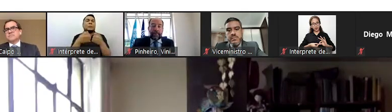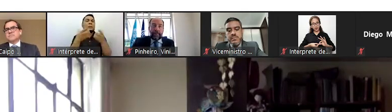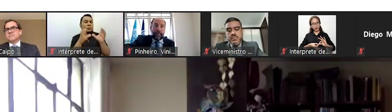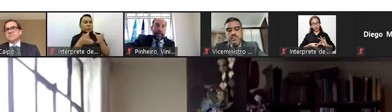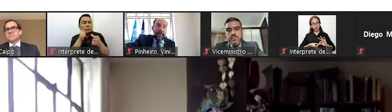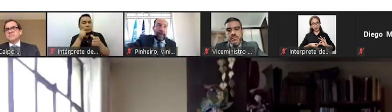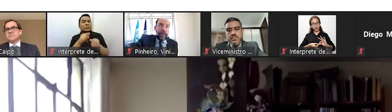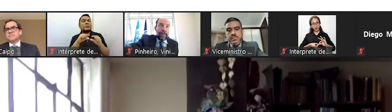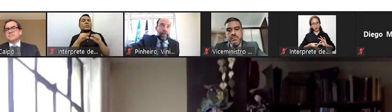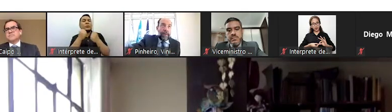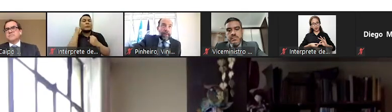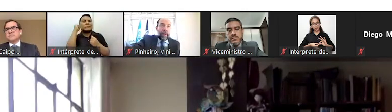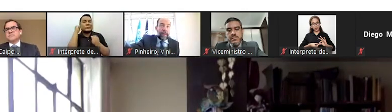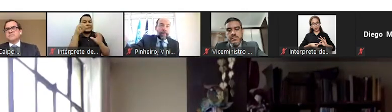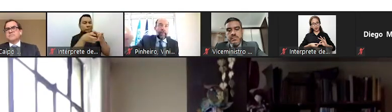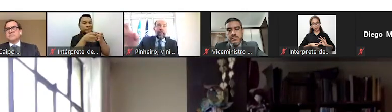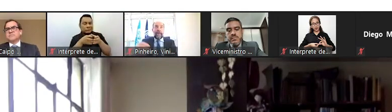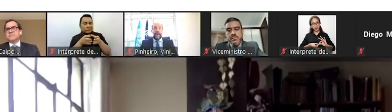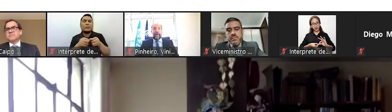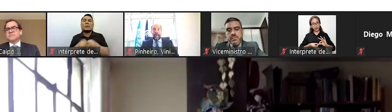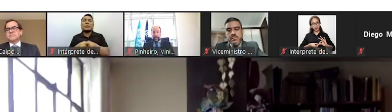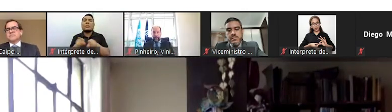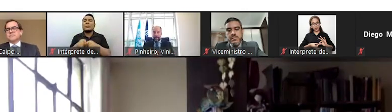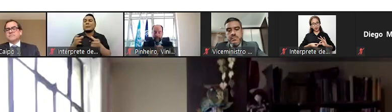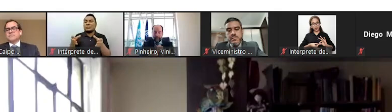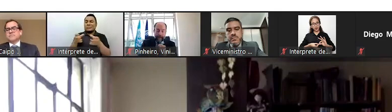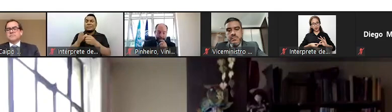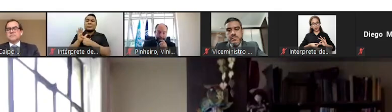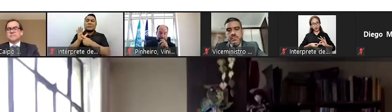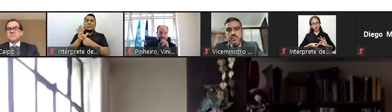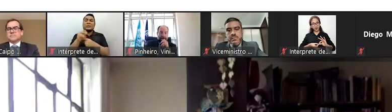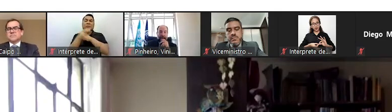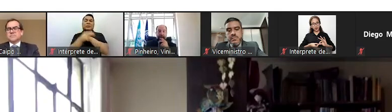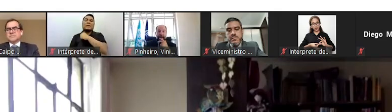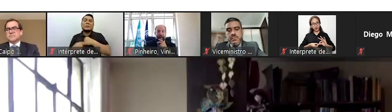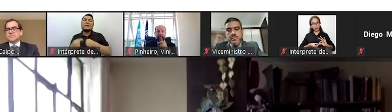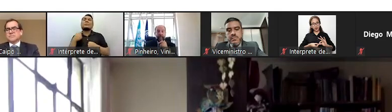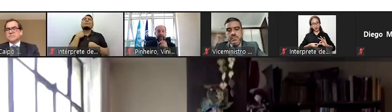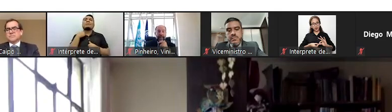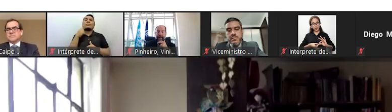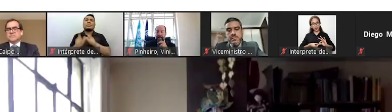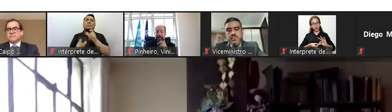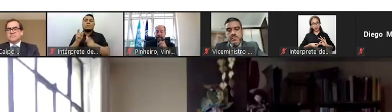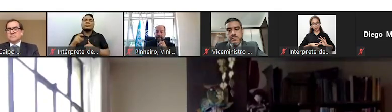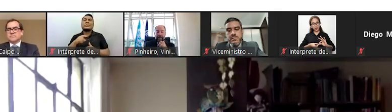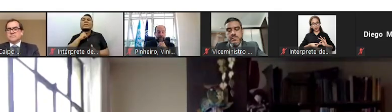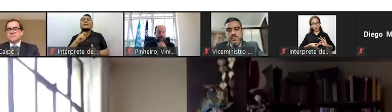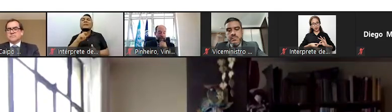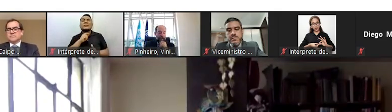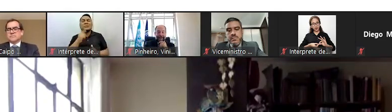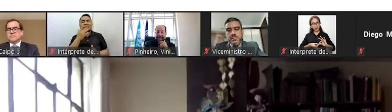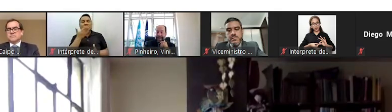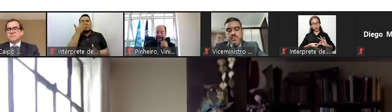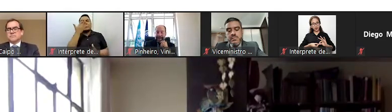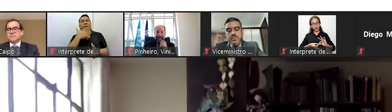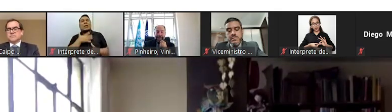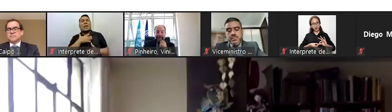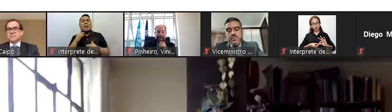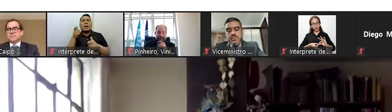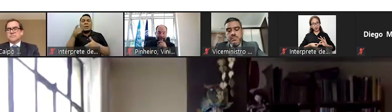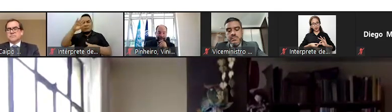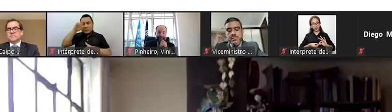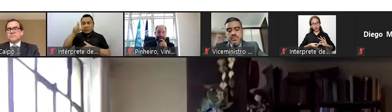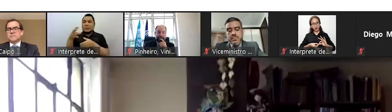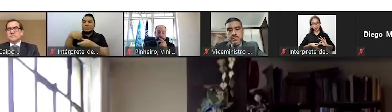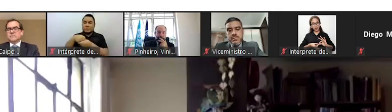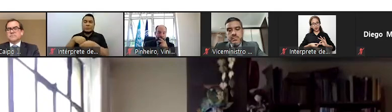indigenous populations of district societies and platforms like the platform for uh the people affected by toxic